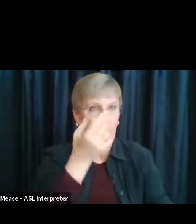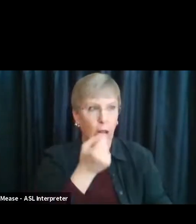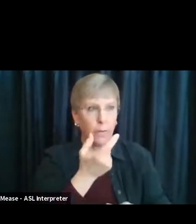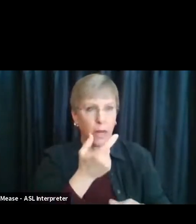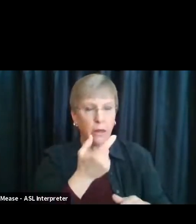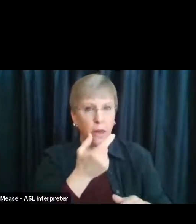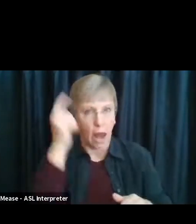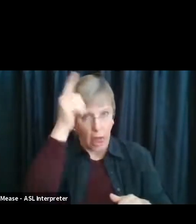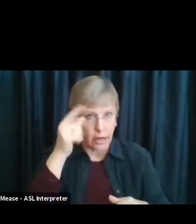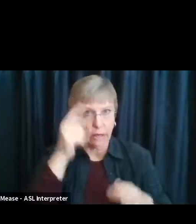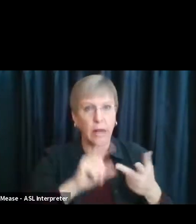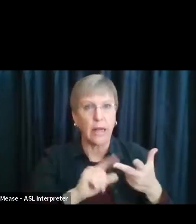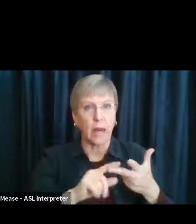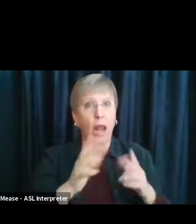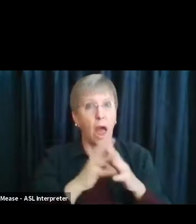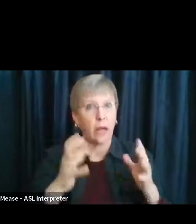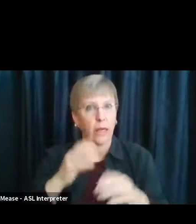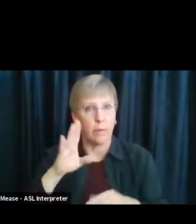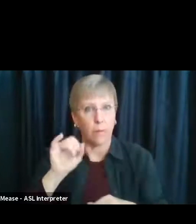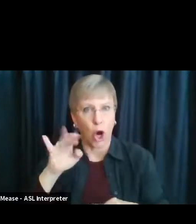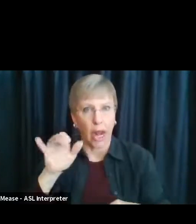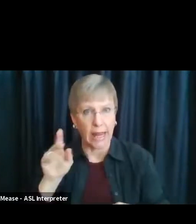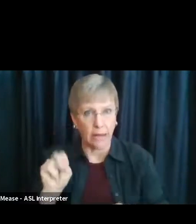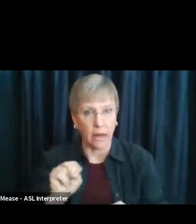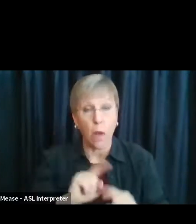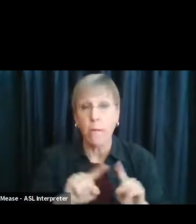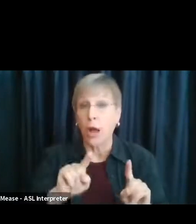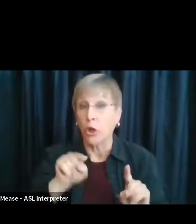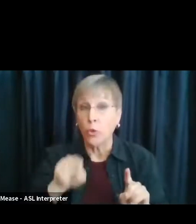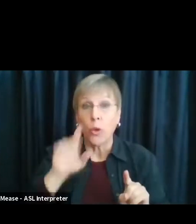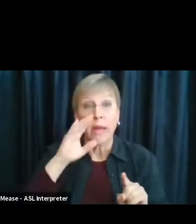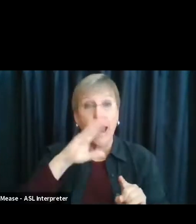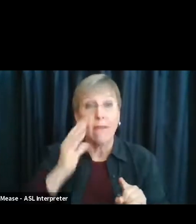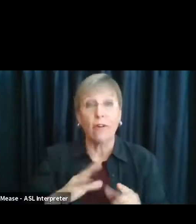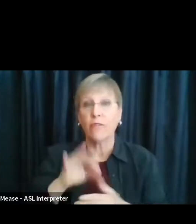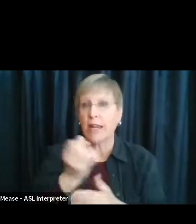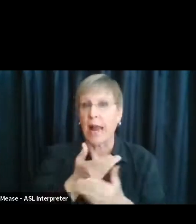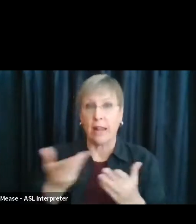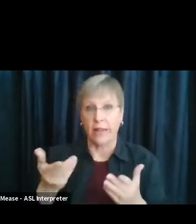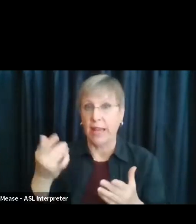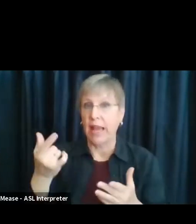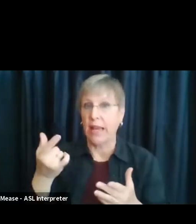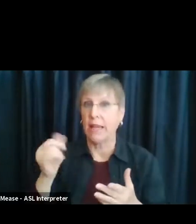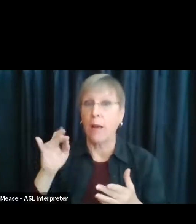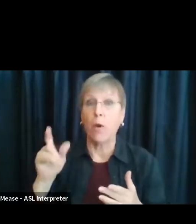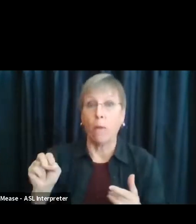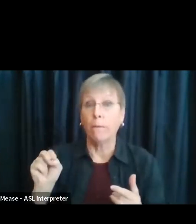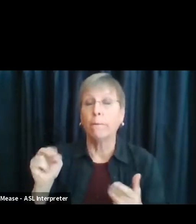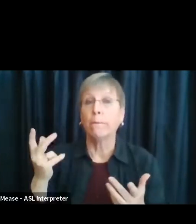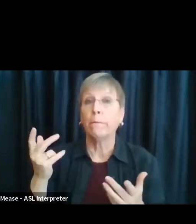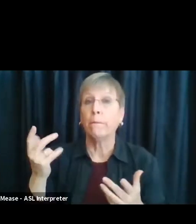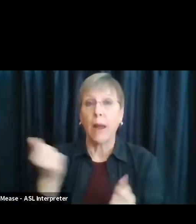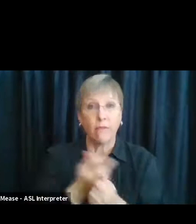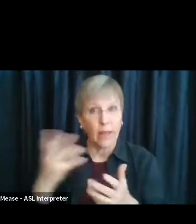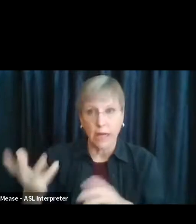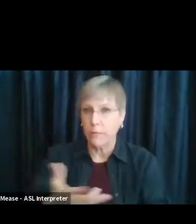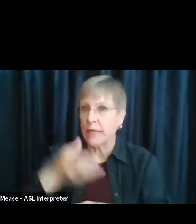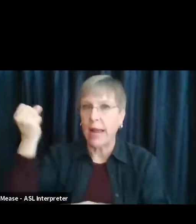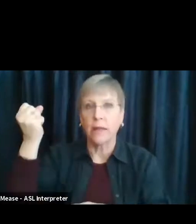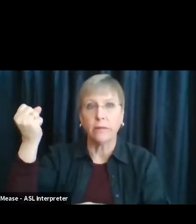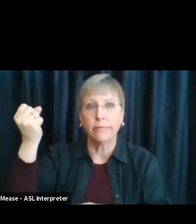London, and a lot Berlin. But you will never find anything in Gabon. In Gabon, everything has been taken